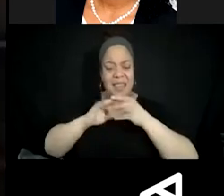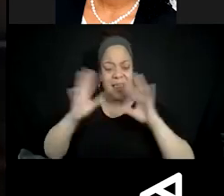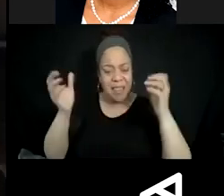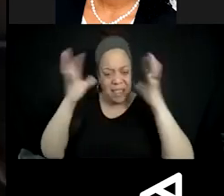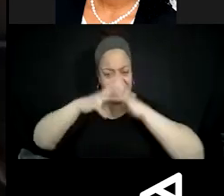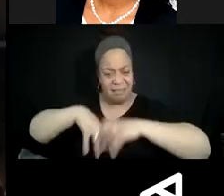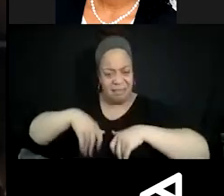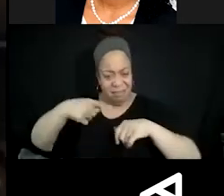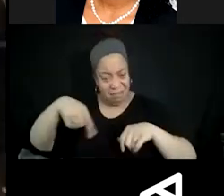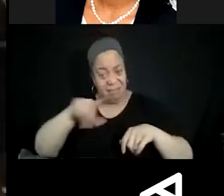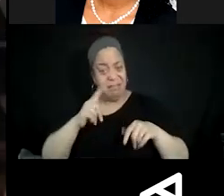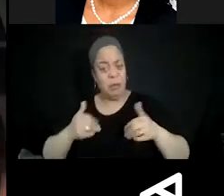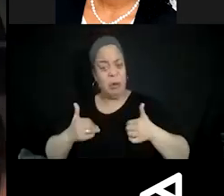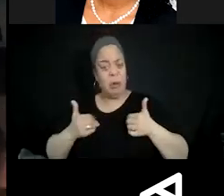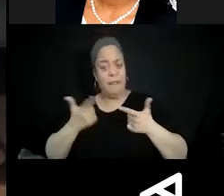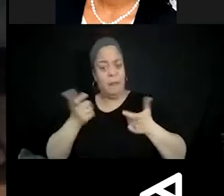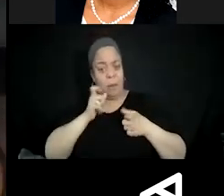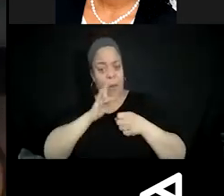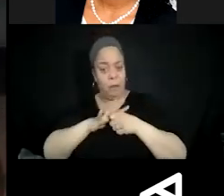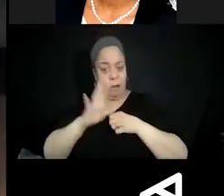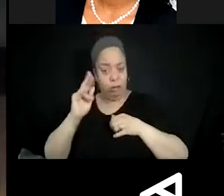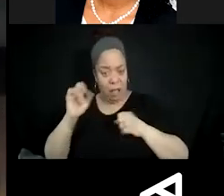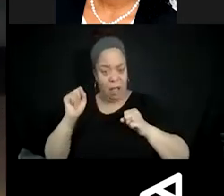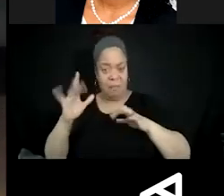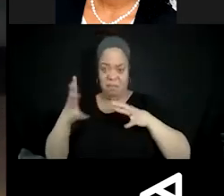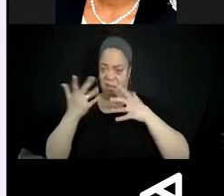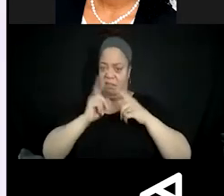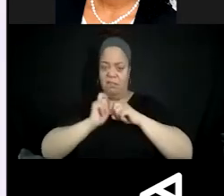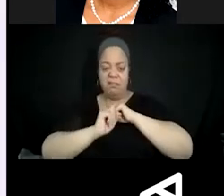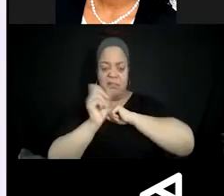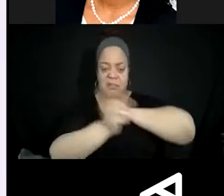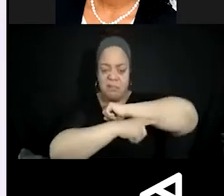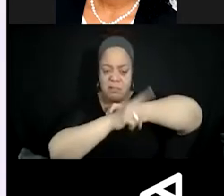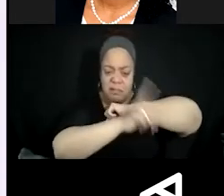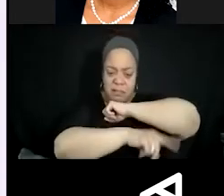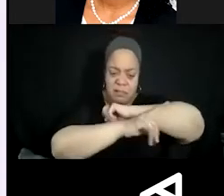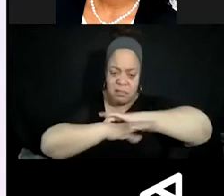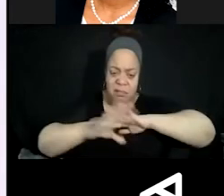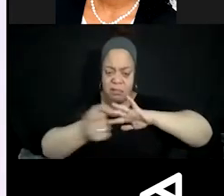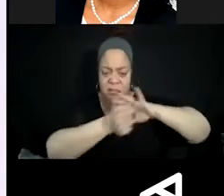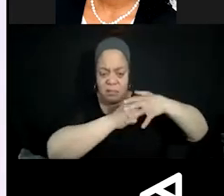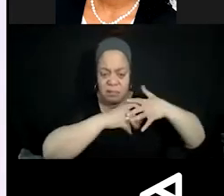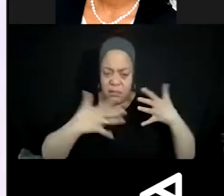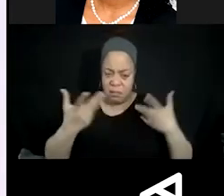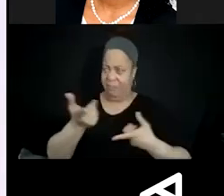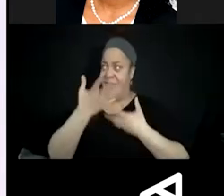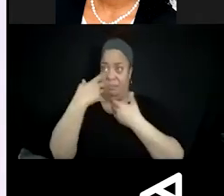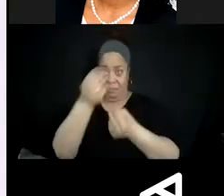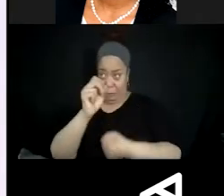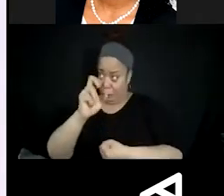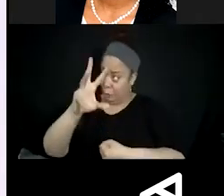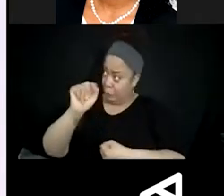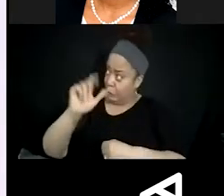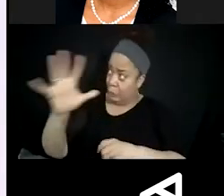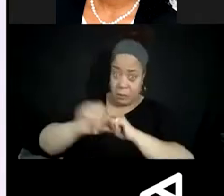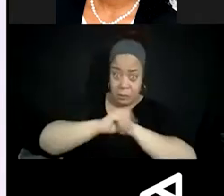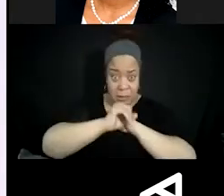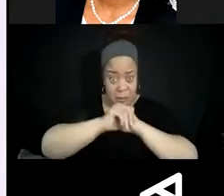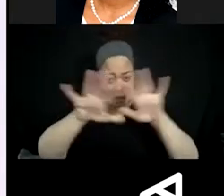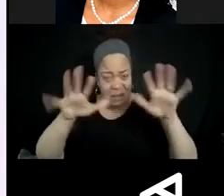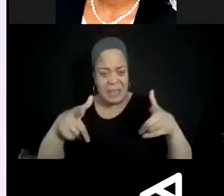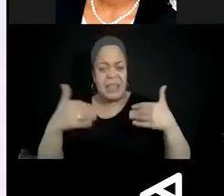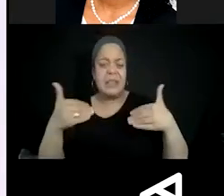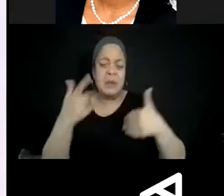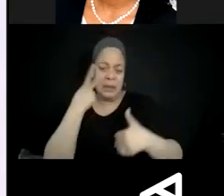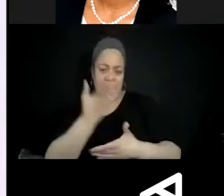sensationalized regularly, even by trusted news outlets. A Princeton criminologist named John DiIulio cemented this racist,